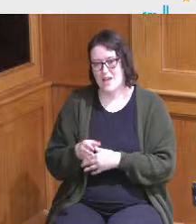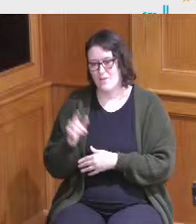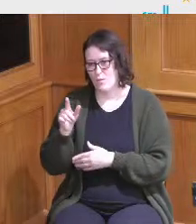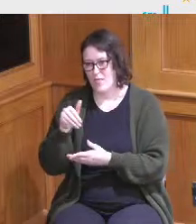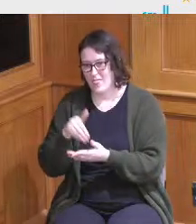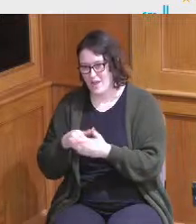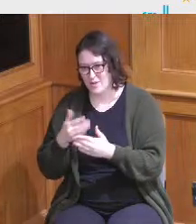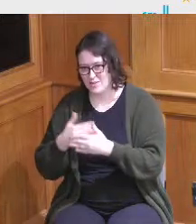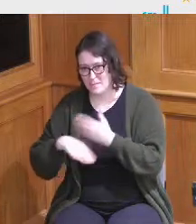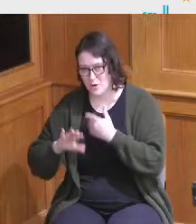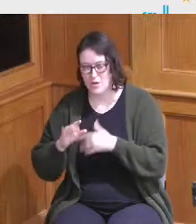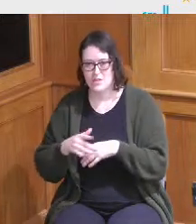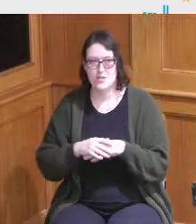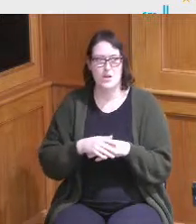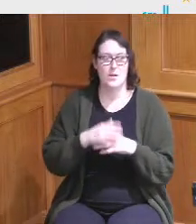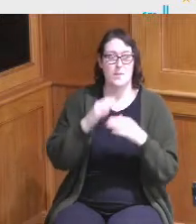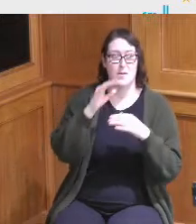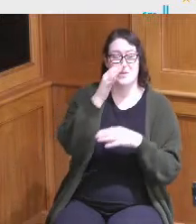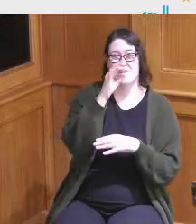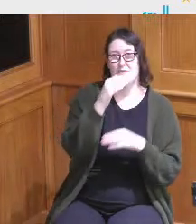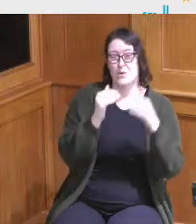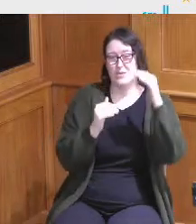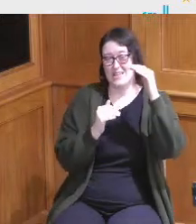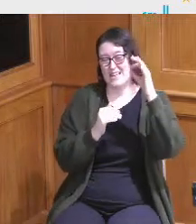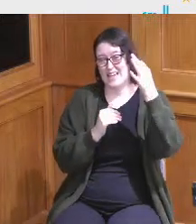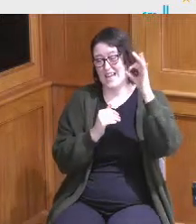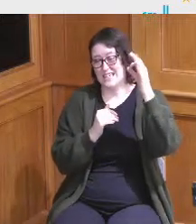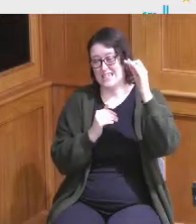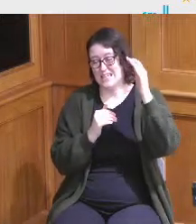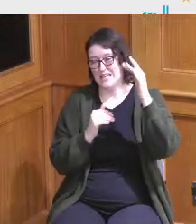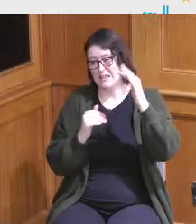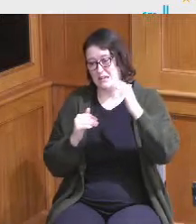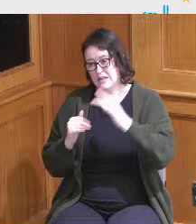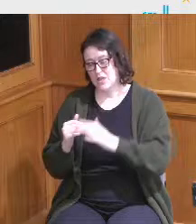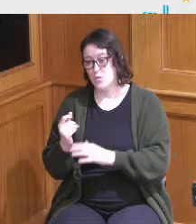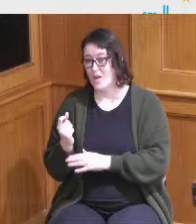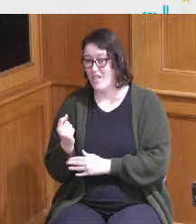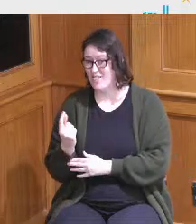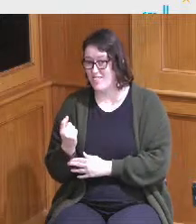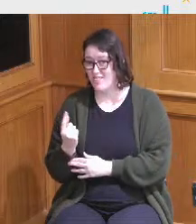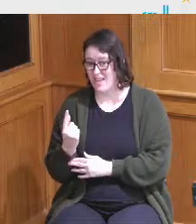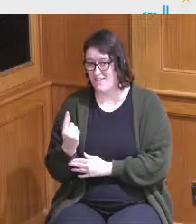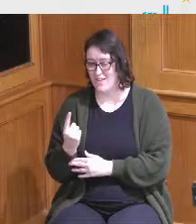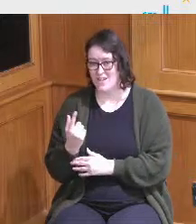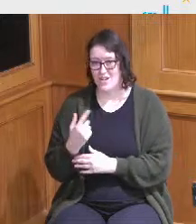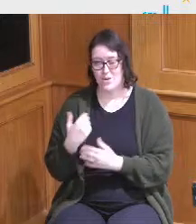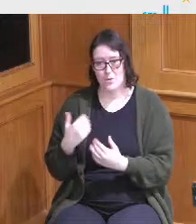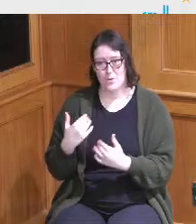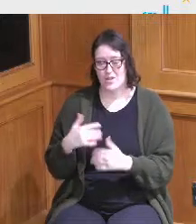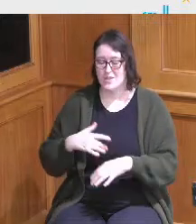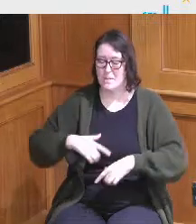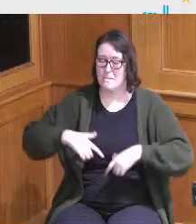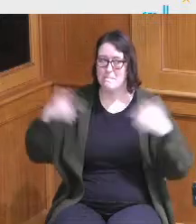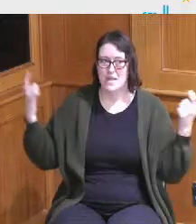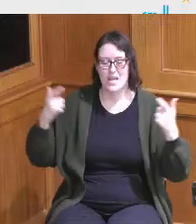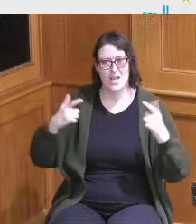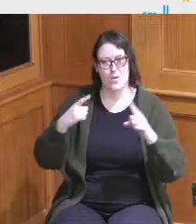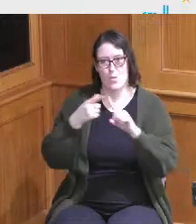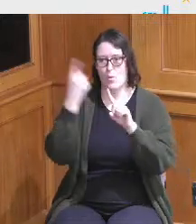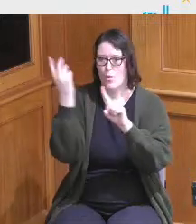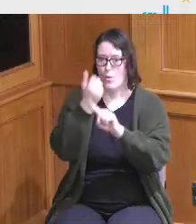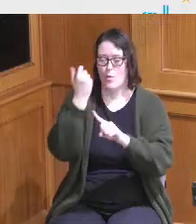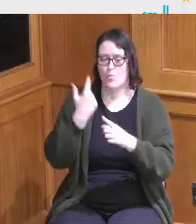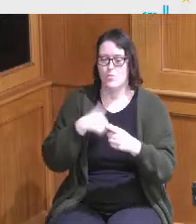from 19 deaths down to maybe 11. So this too is a really big achievement. A lot of our partners are focused specifically